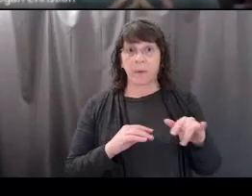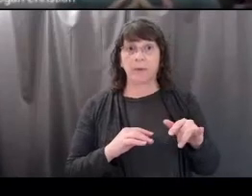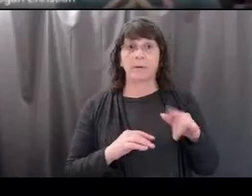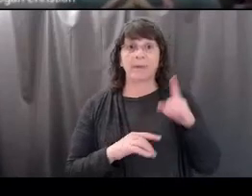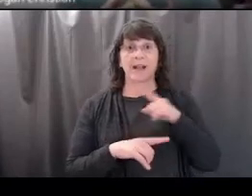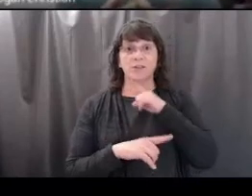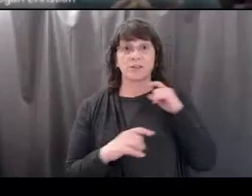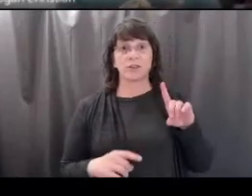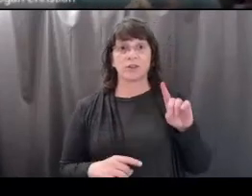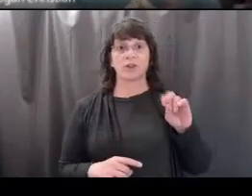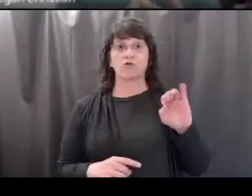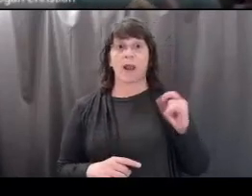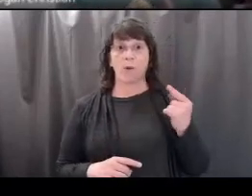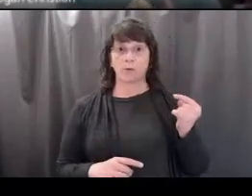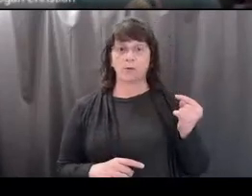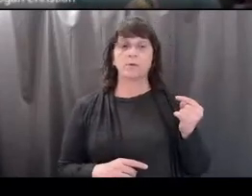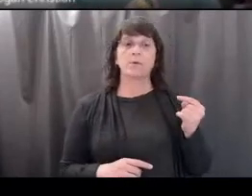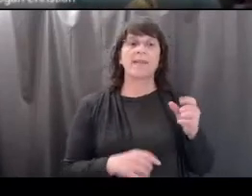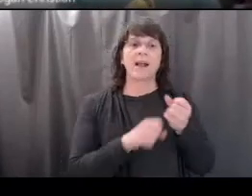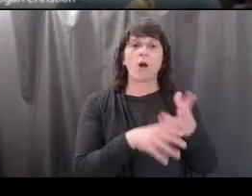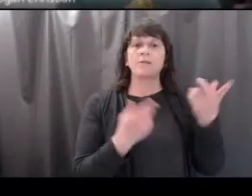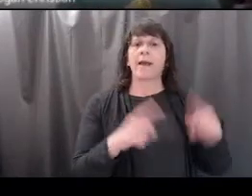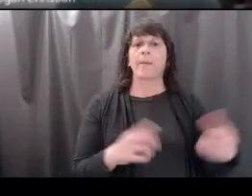drought, what might that cause to happen?